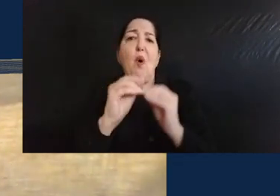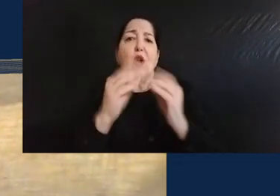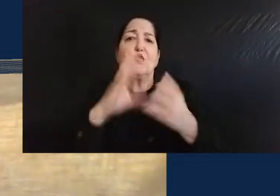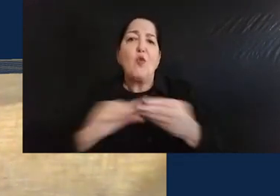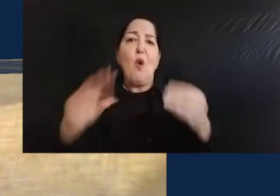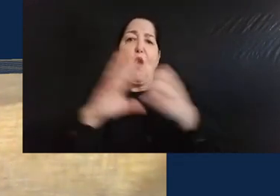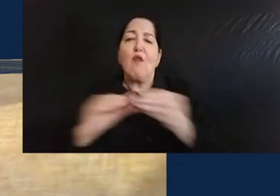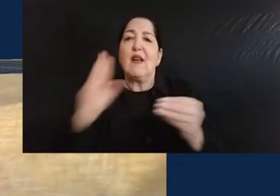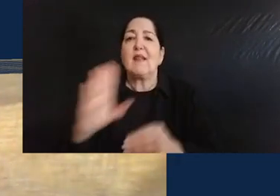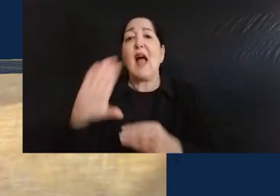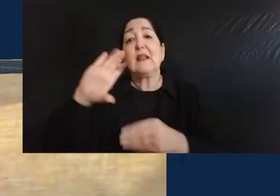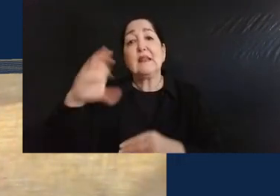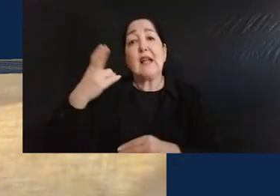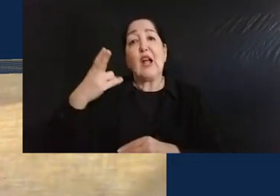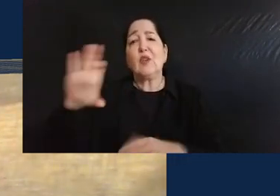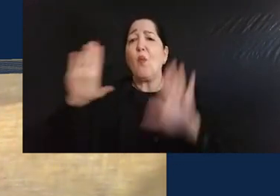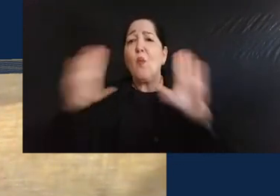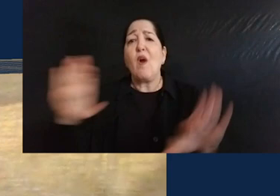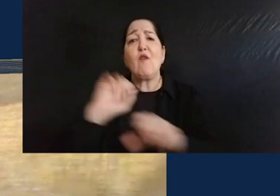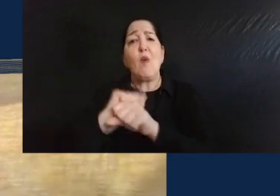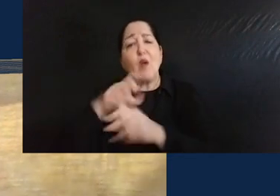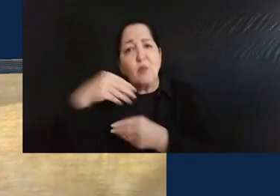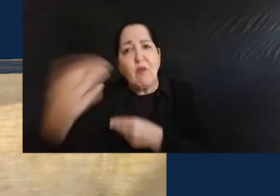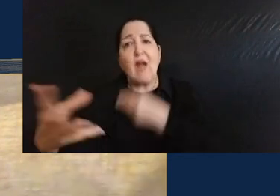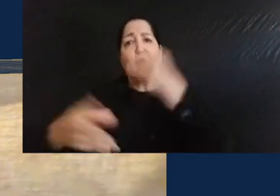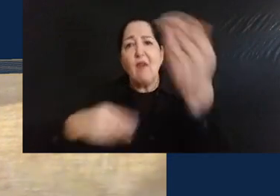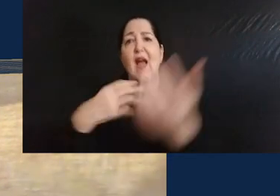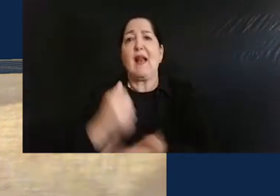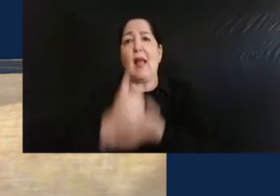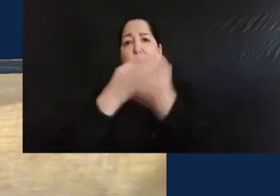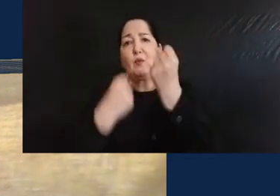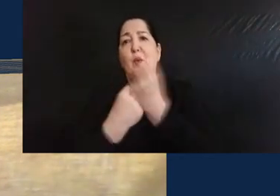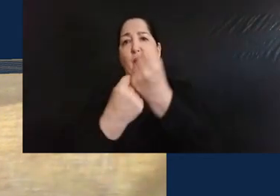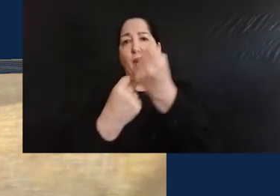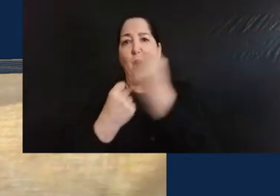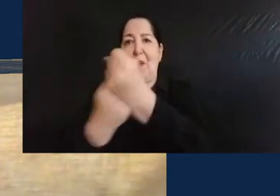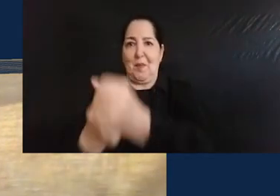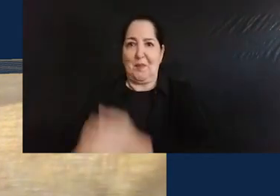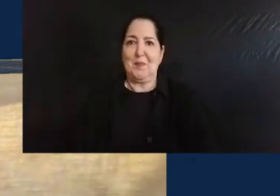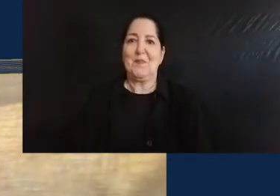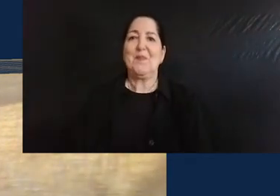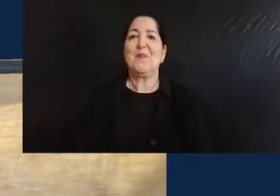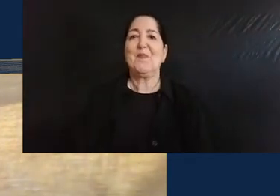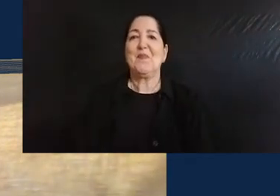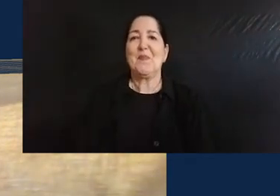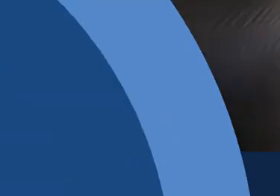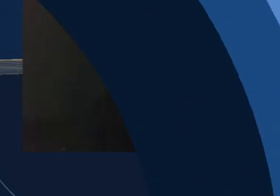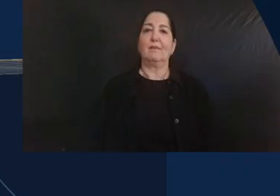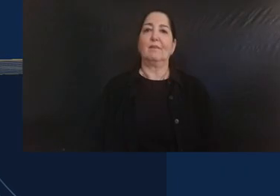into a few more stories in the incredible work at CHC.